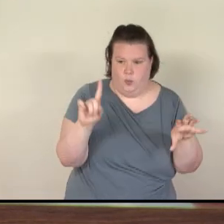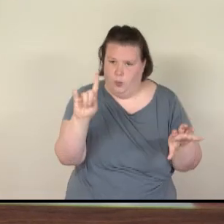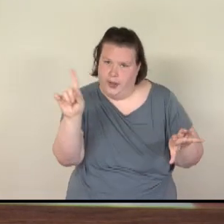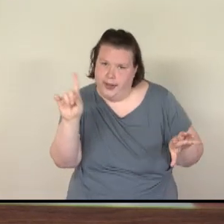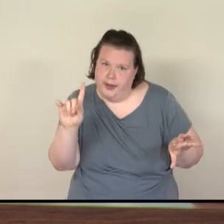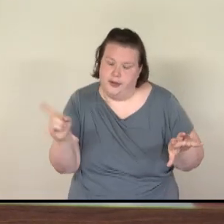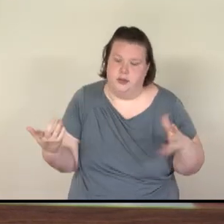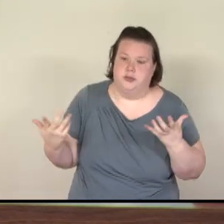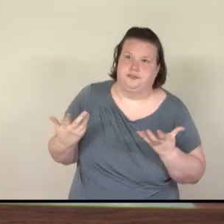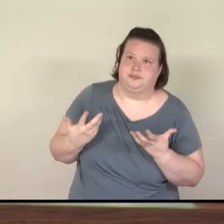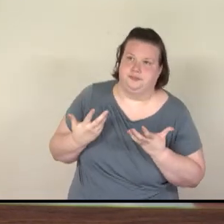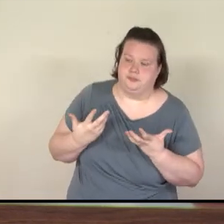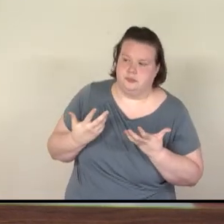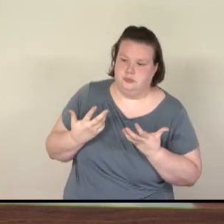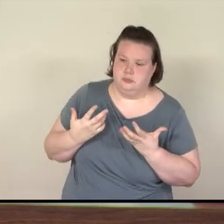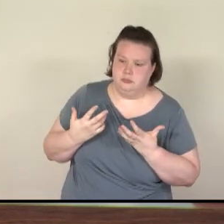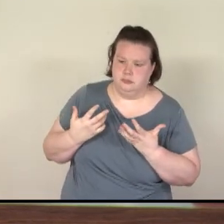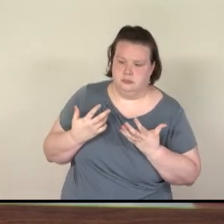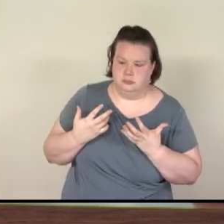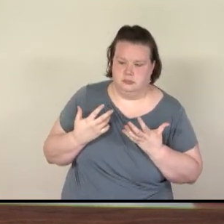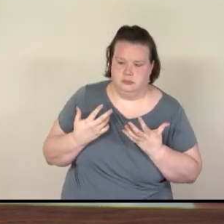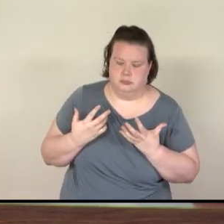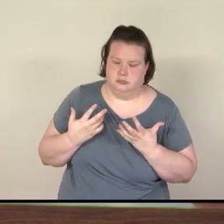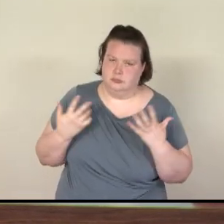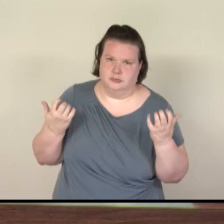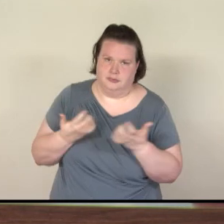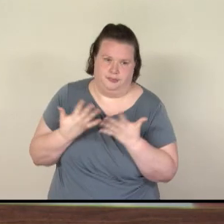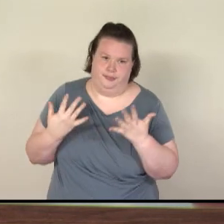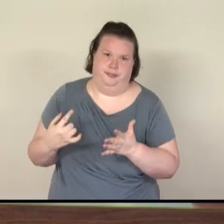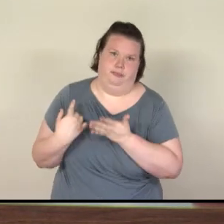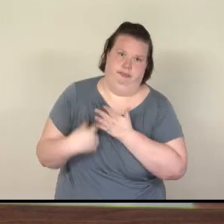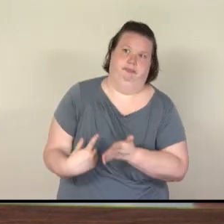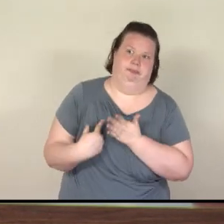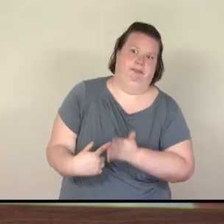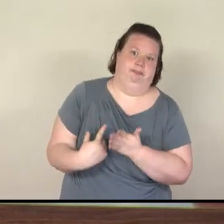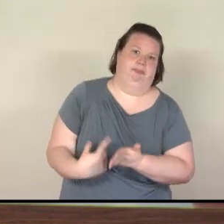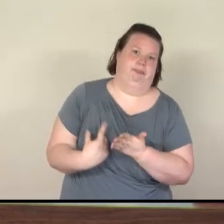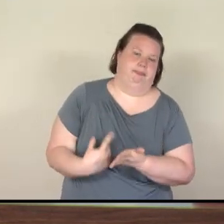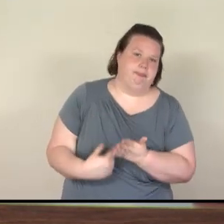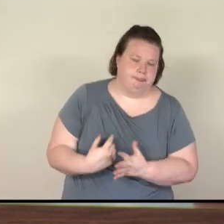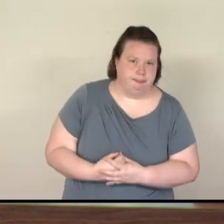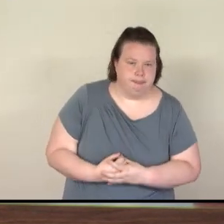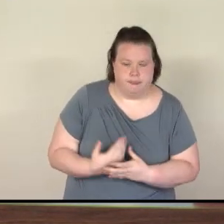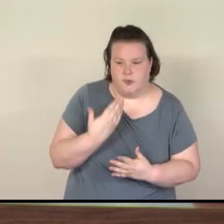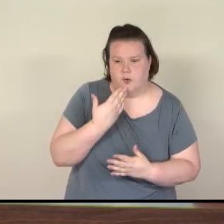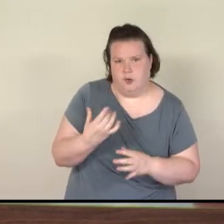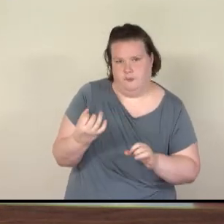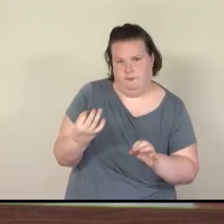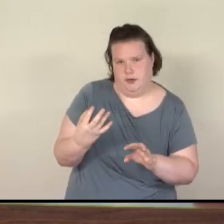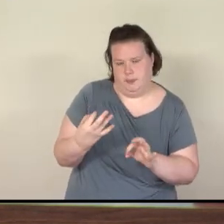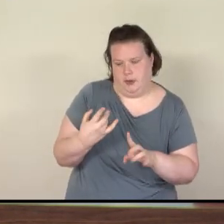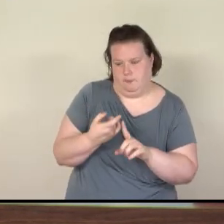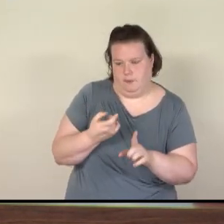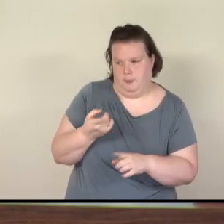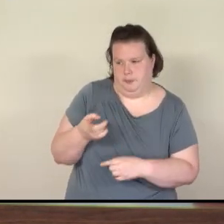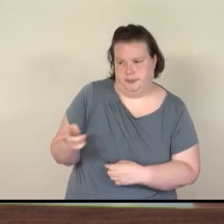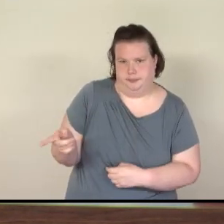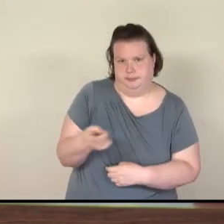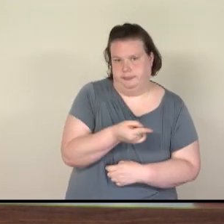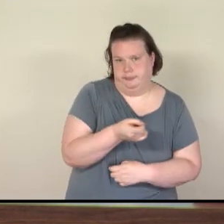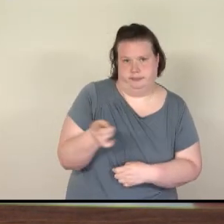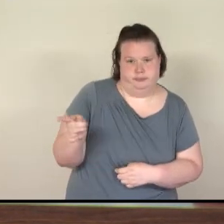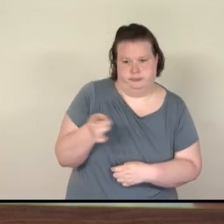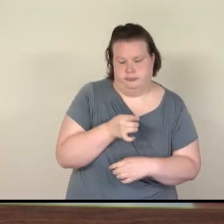spaces phase. So it's been pretty extensive. We've gotten a lot of really good feedback from all of